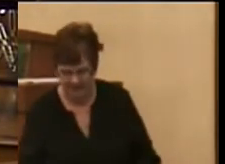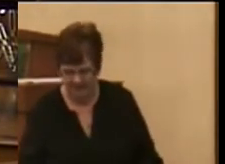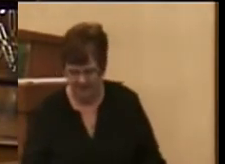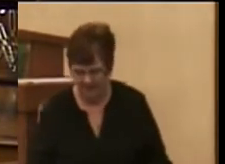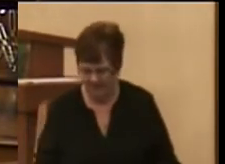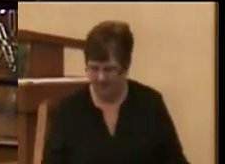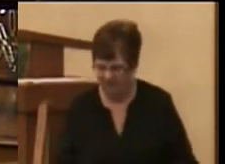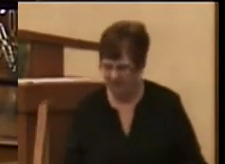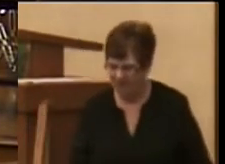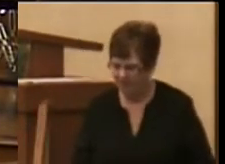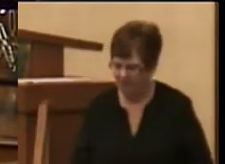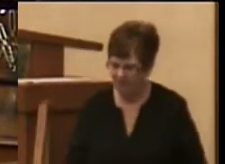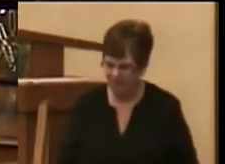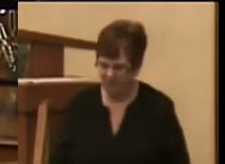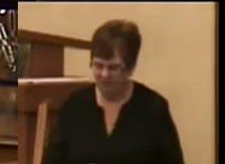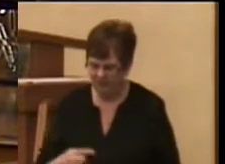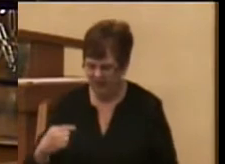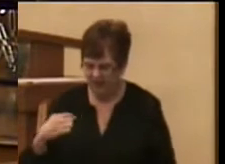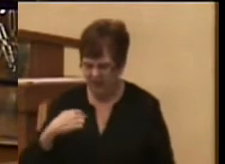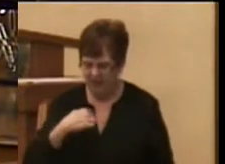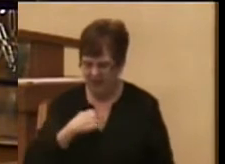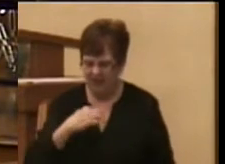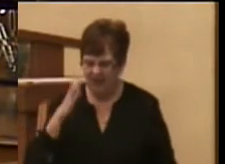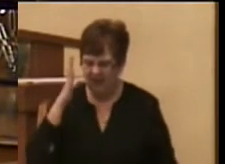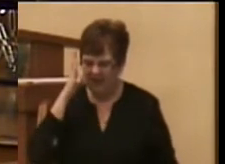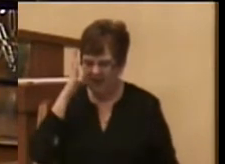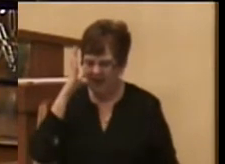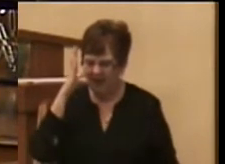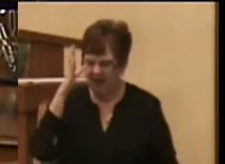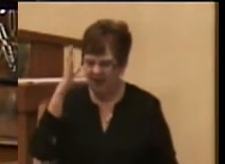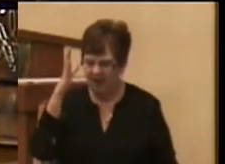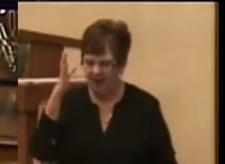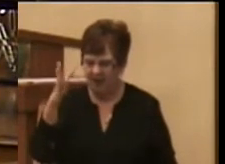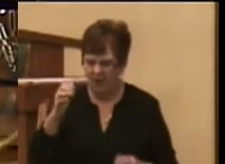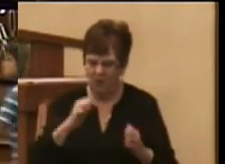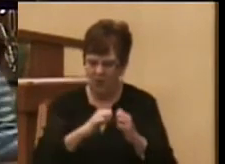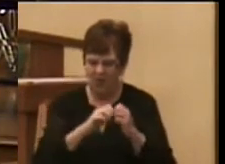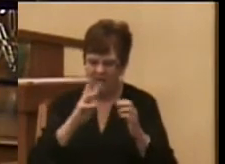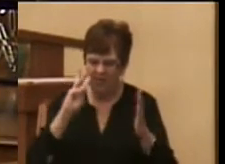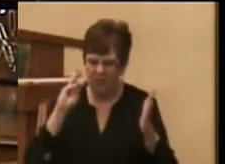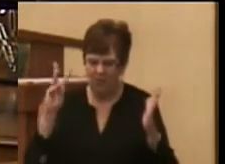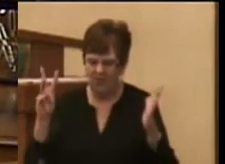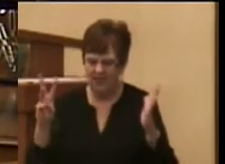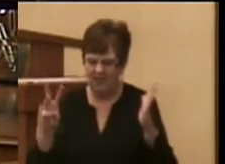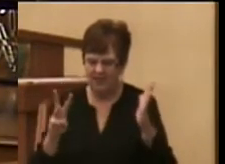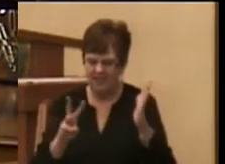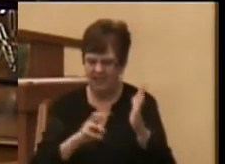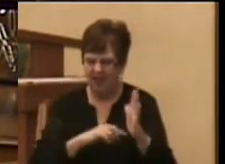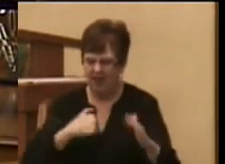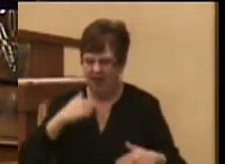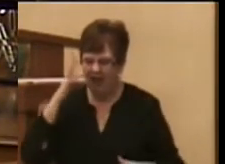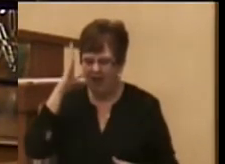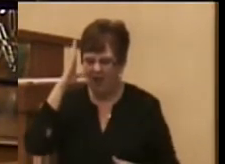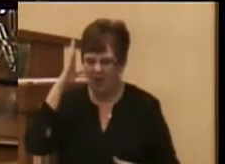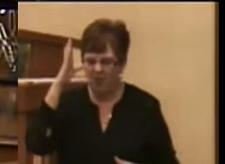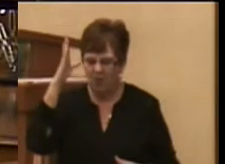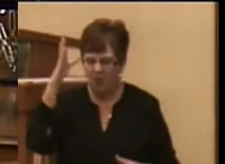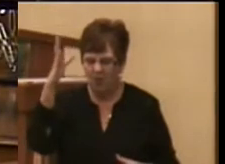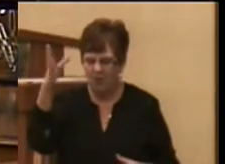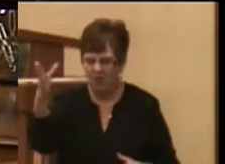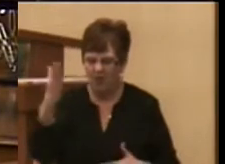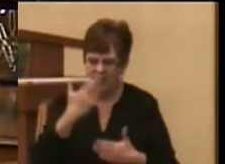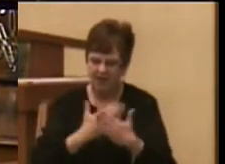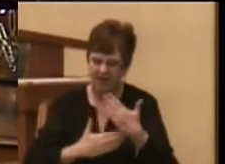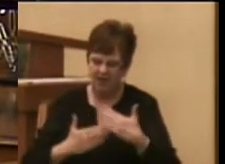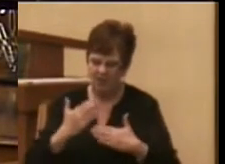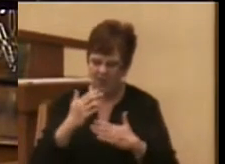I am hope for all who are hopeless. I am eyes for all who long to